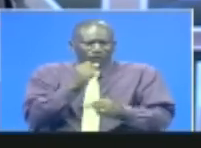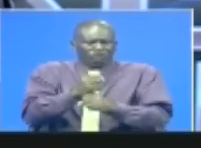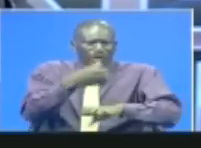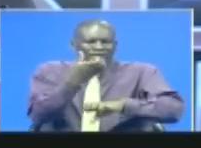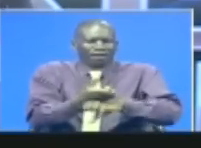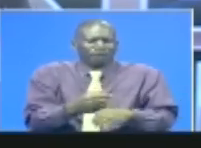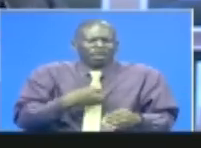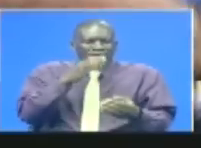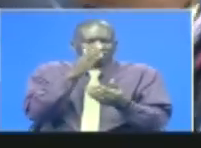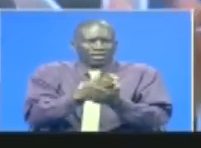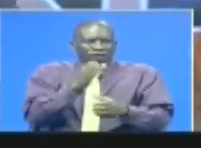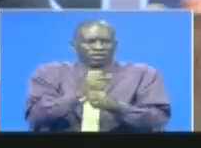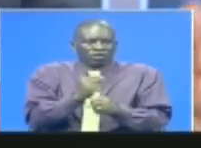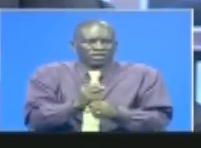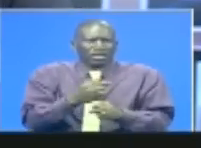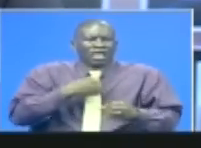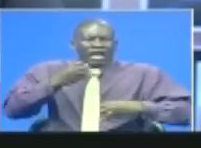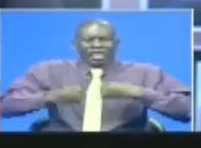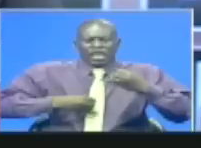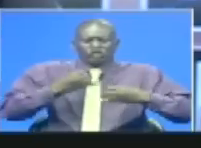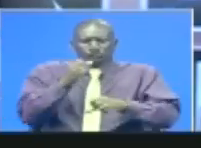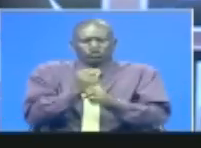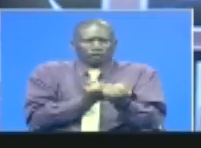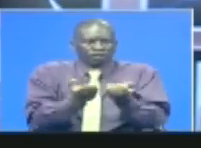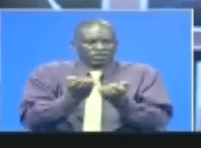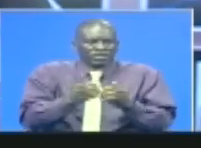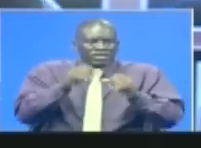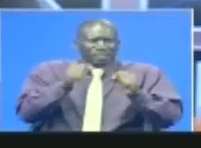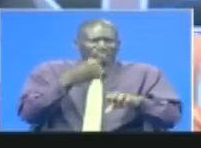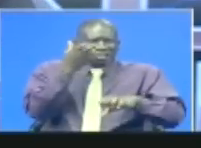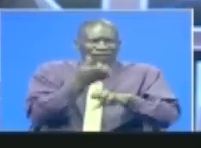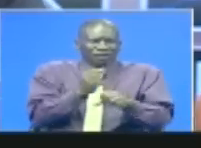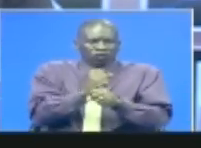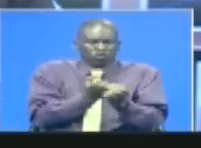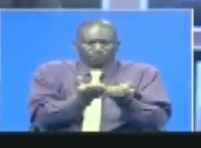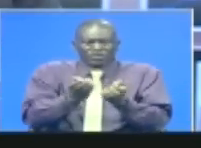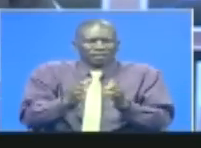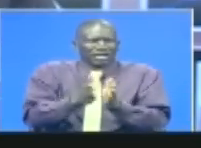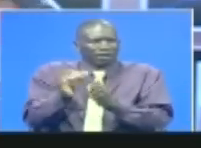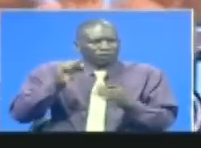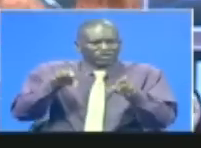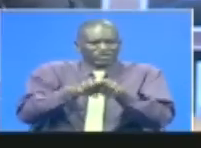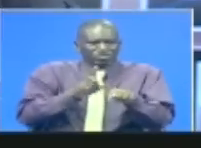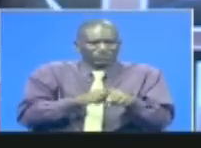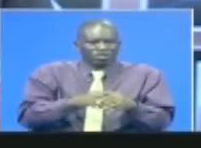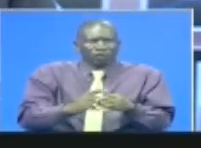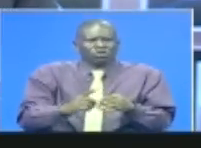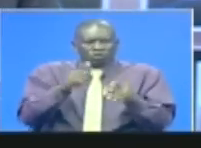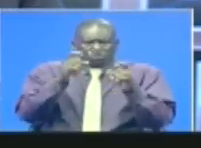And I believe in working. I enjoy doing business. Although it's very difficult to do business and politics at the same time, one has to